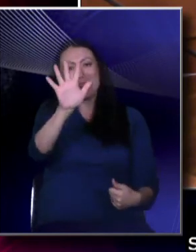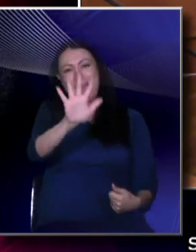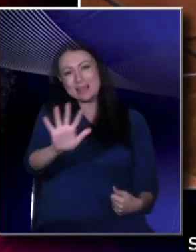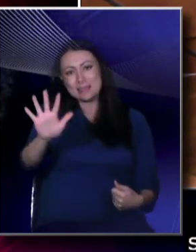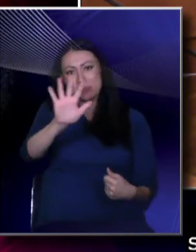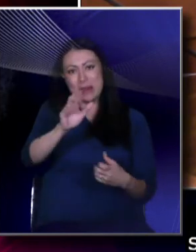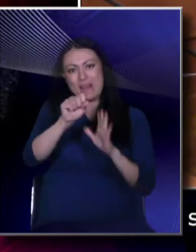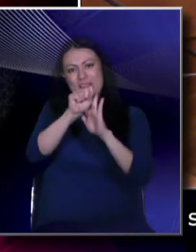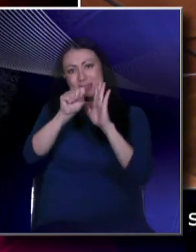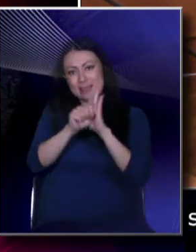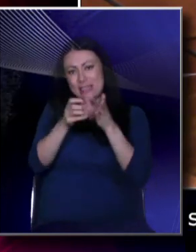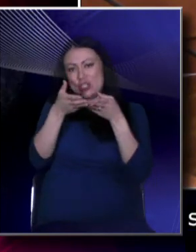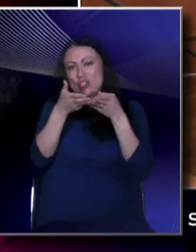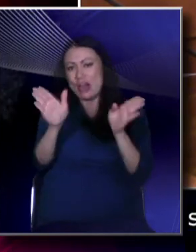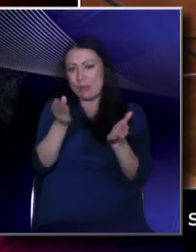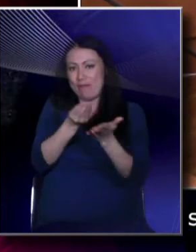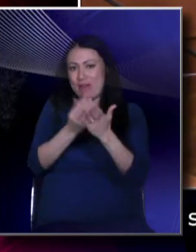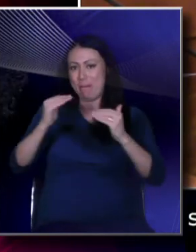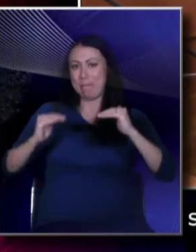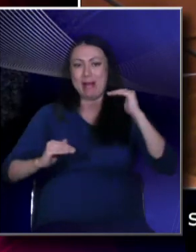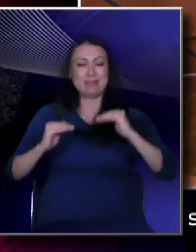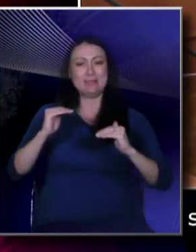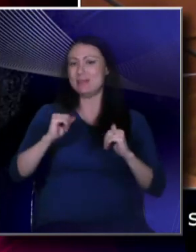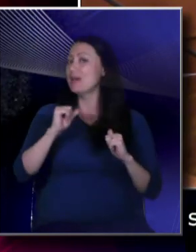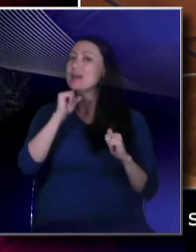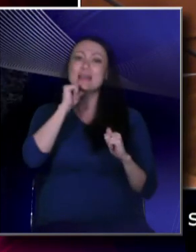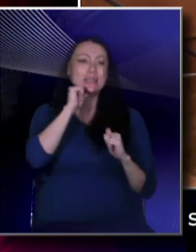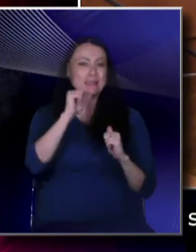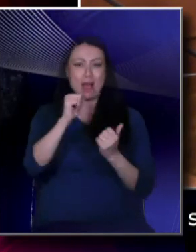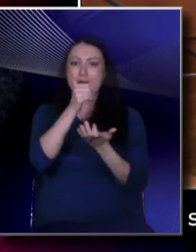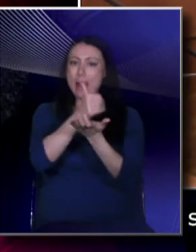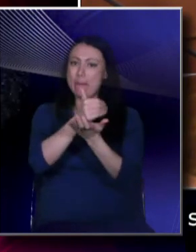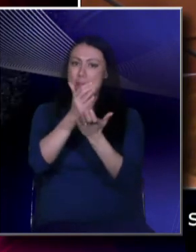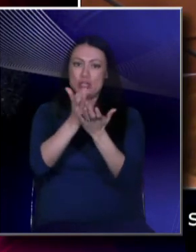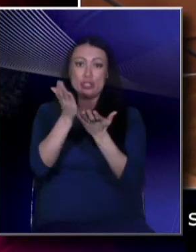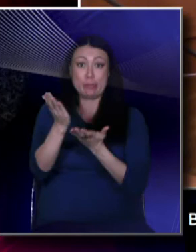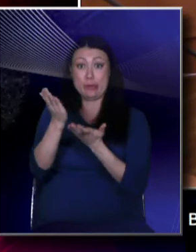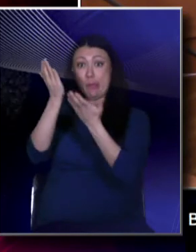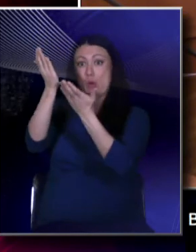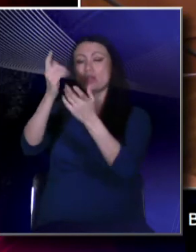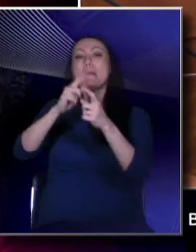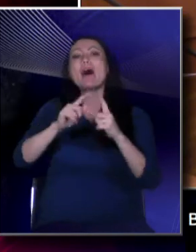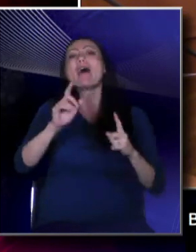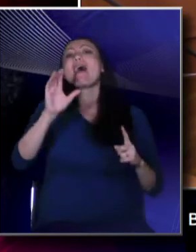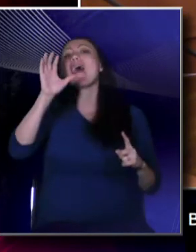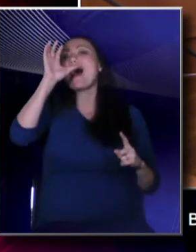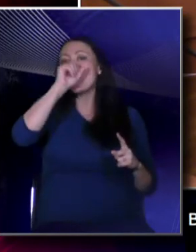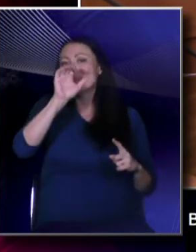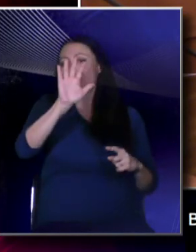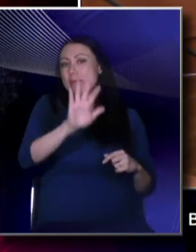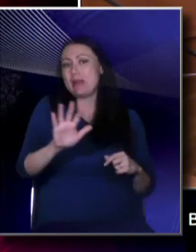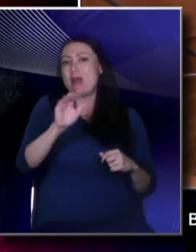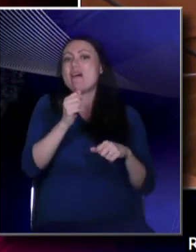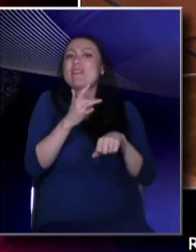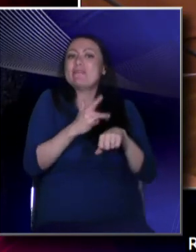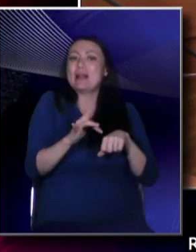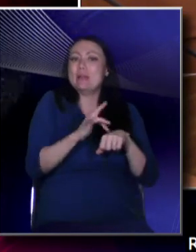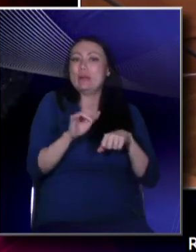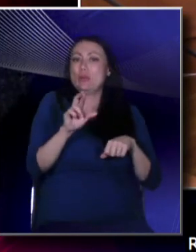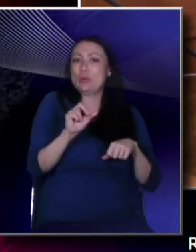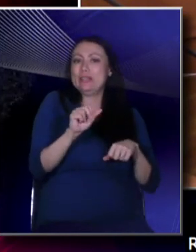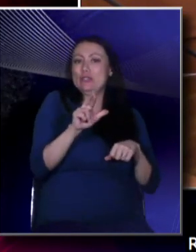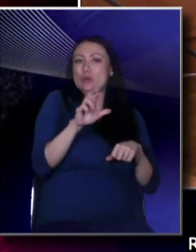fund balances and does not represent a budget proposal, but it is an estimate of available resources after